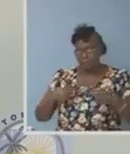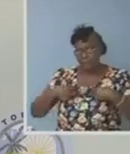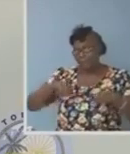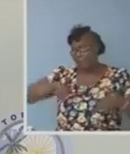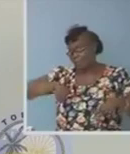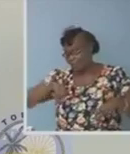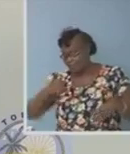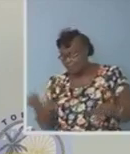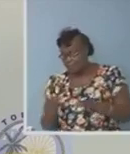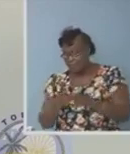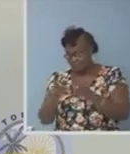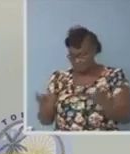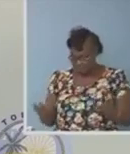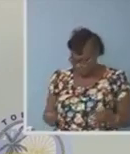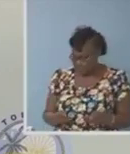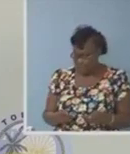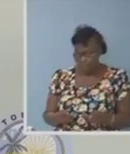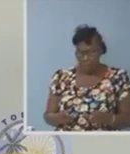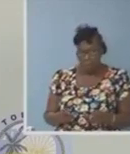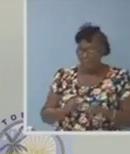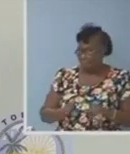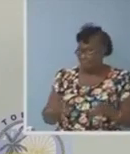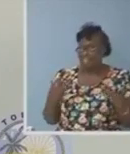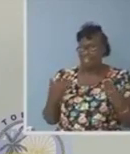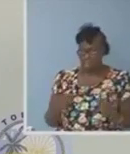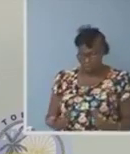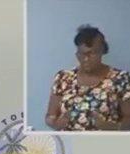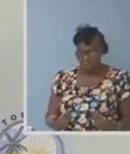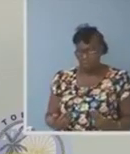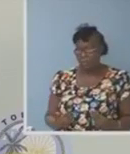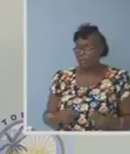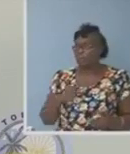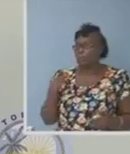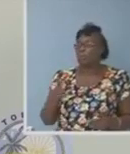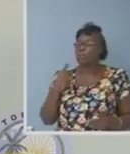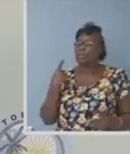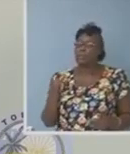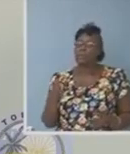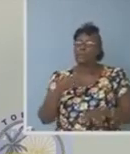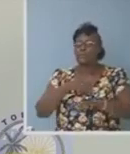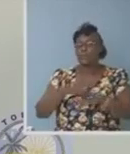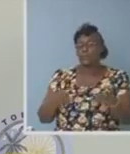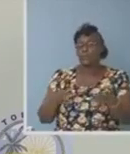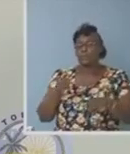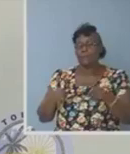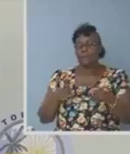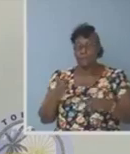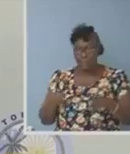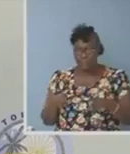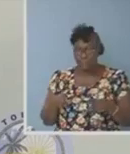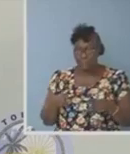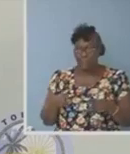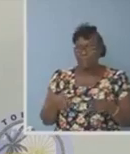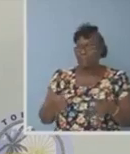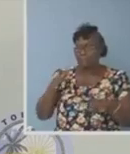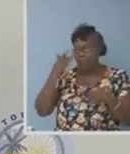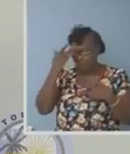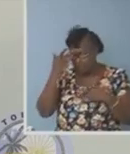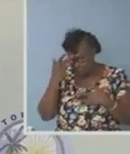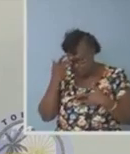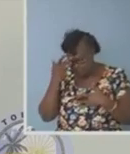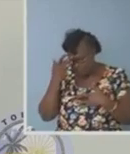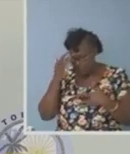developed, in the interim, we will be transporting those positive patients who are ill and need hospitalization